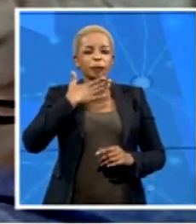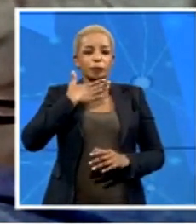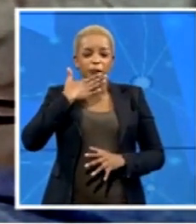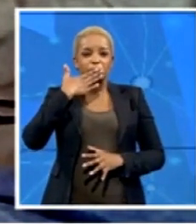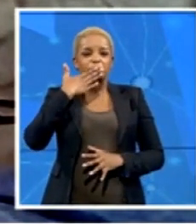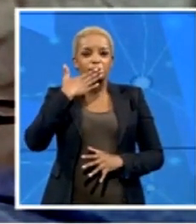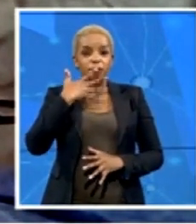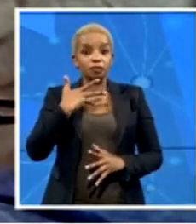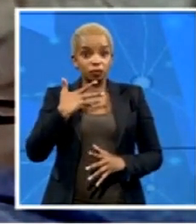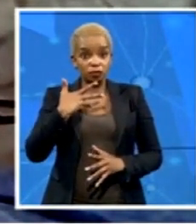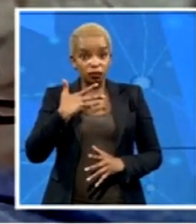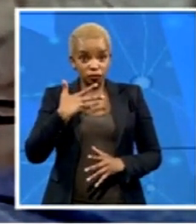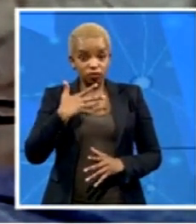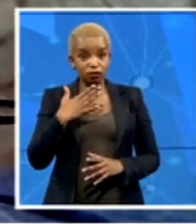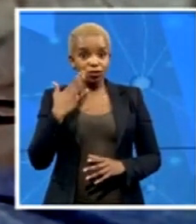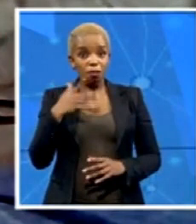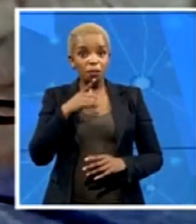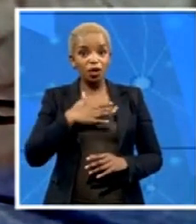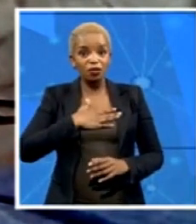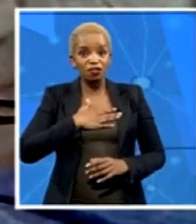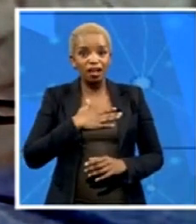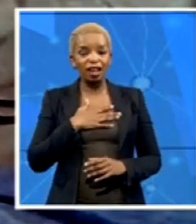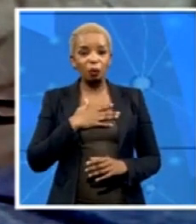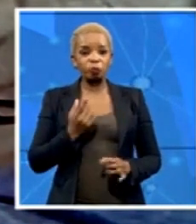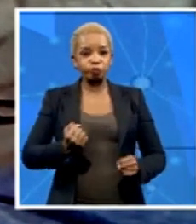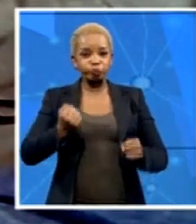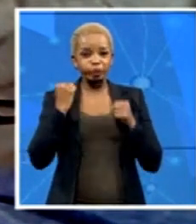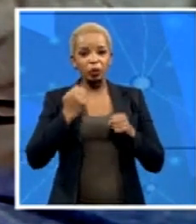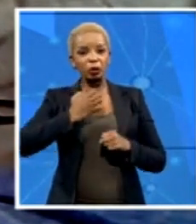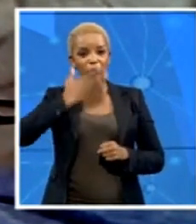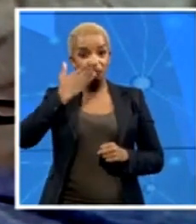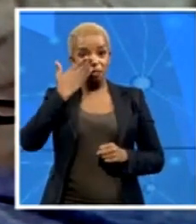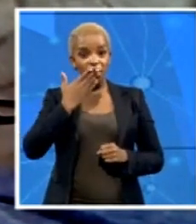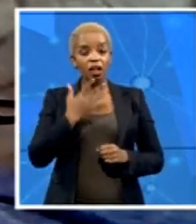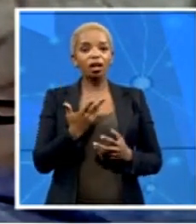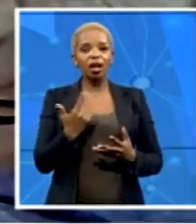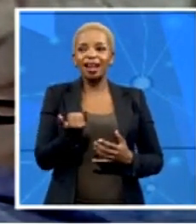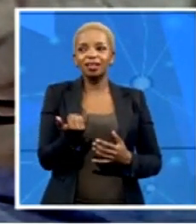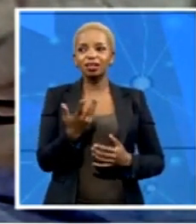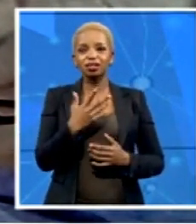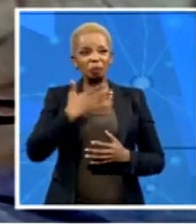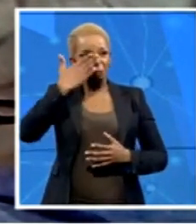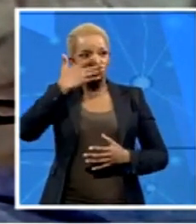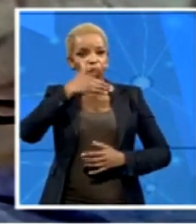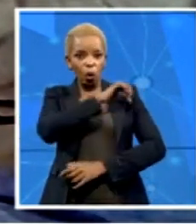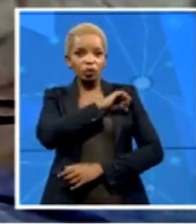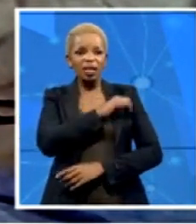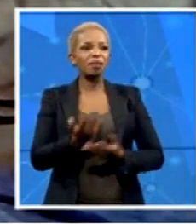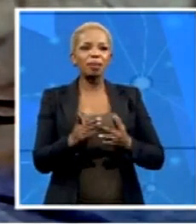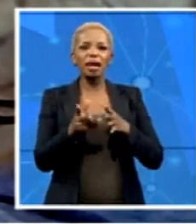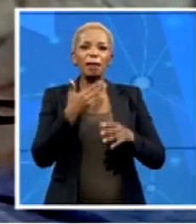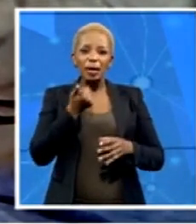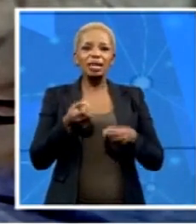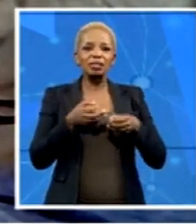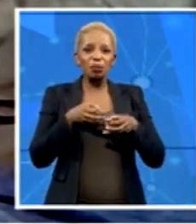it. And that hospital smell, I think that's really the best way to judge it. You